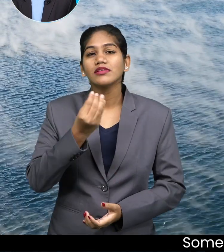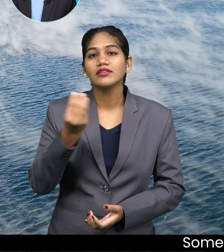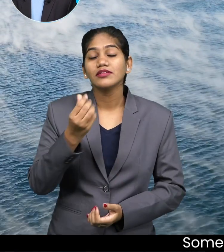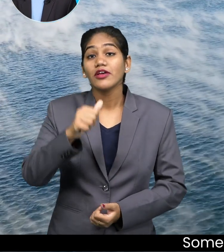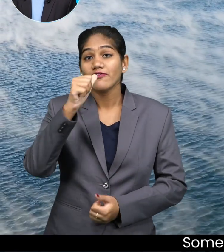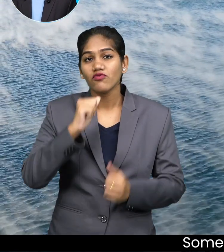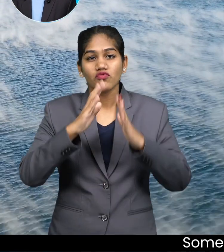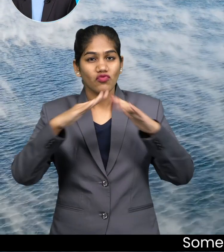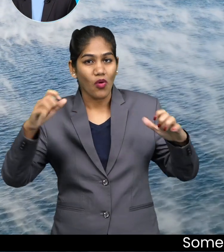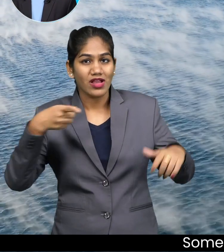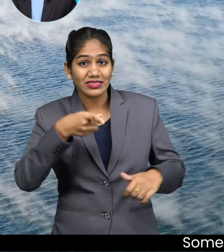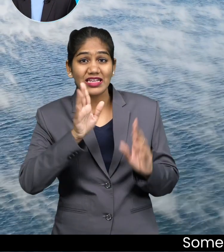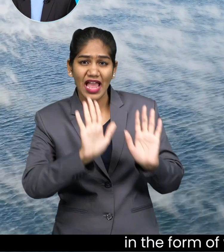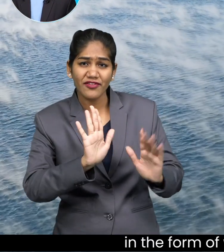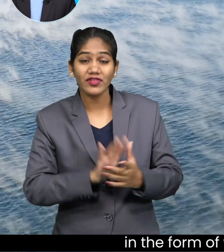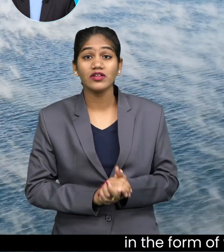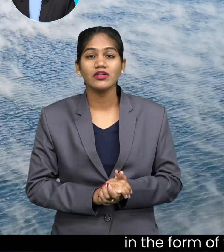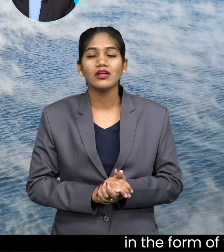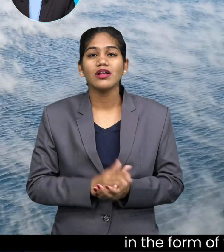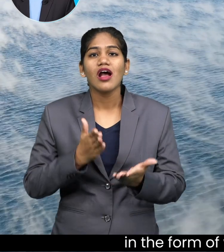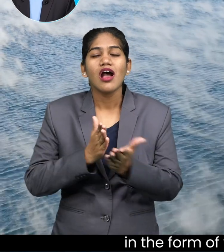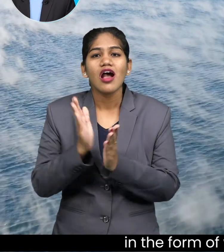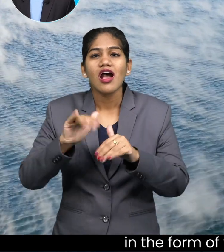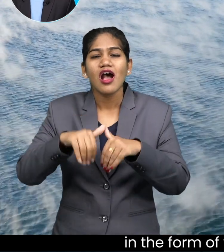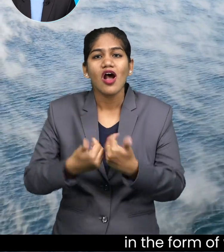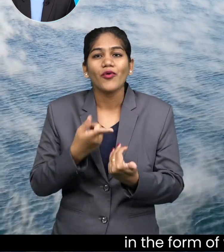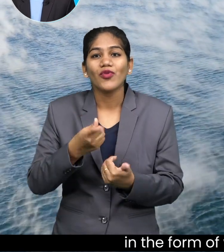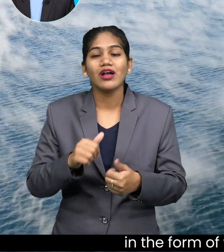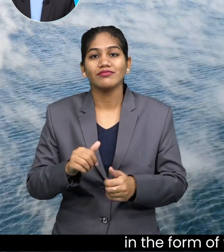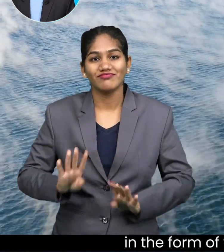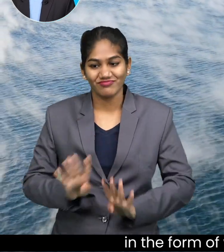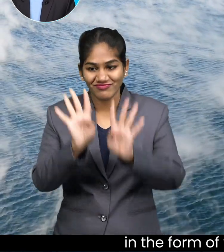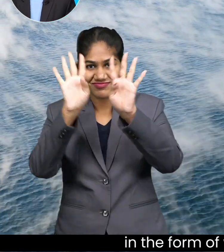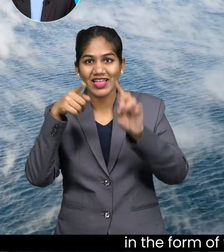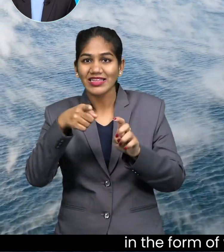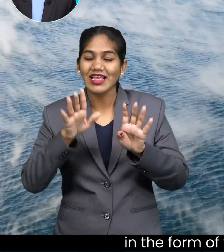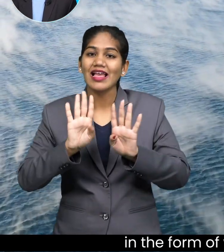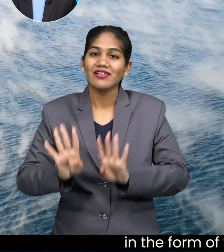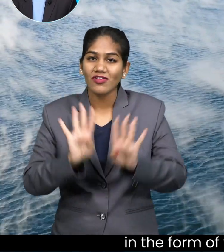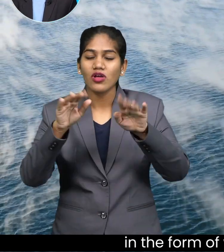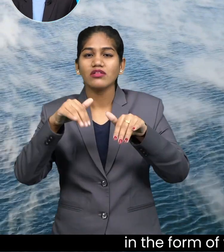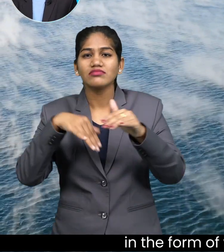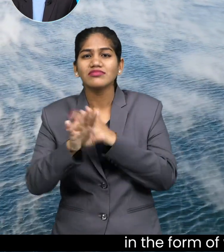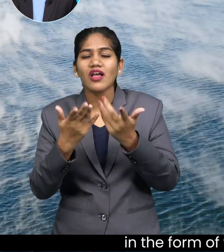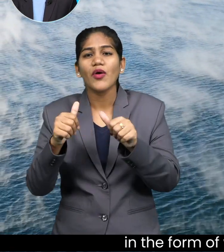Some amount of water exists in the form of water vapor in the atmosphere.